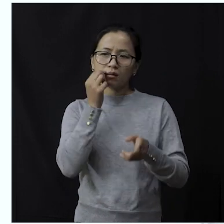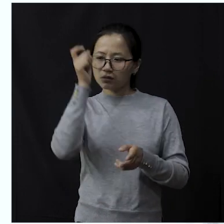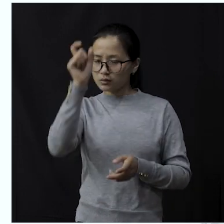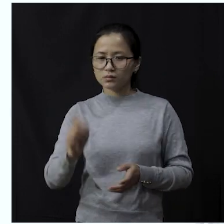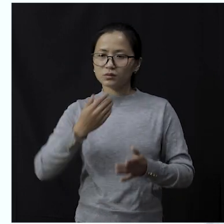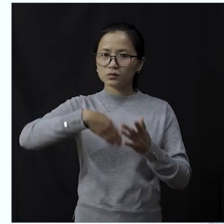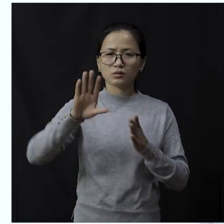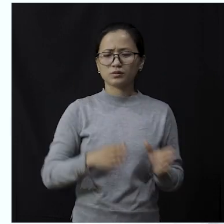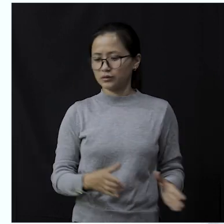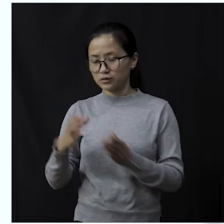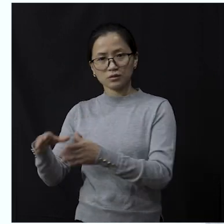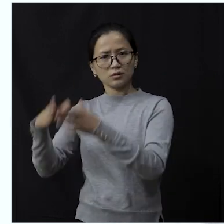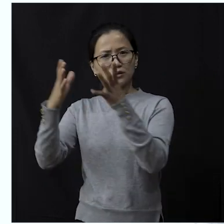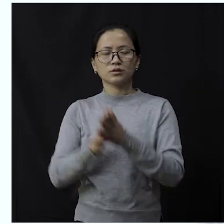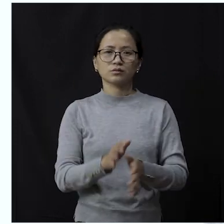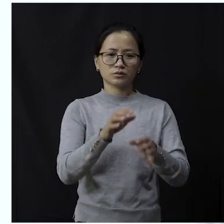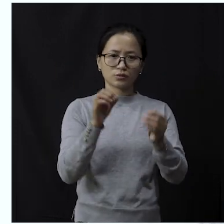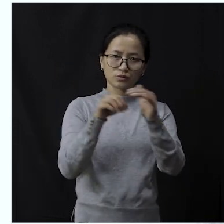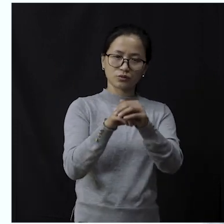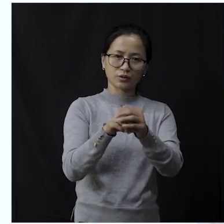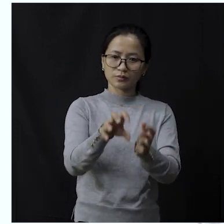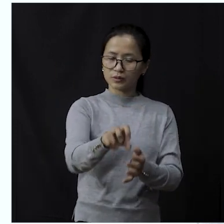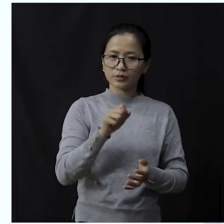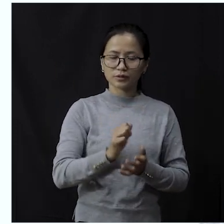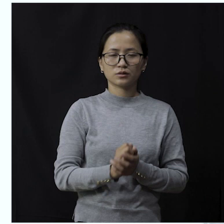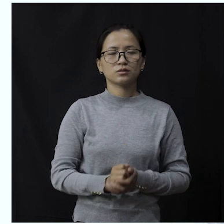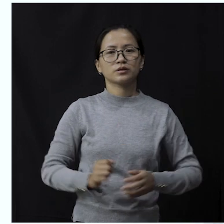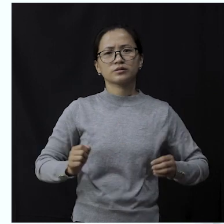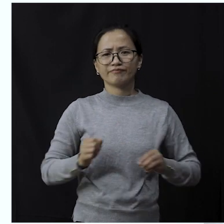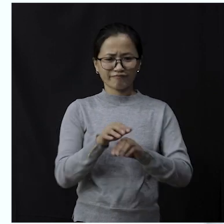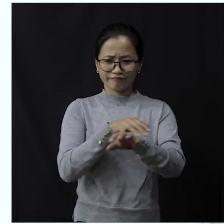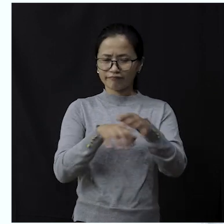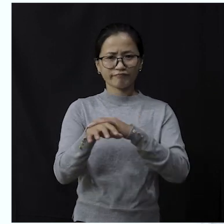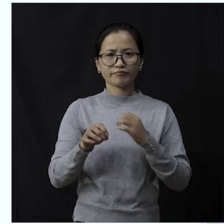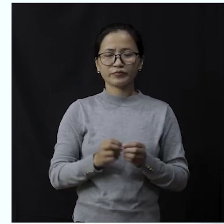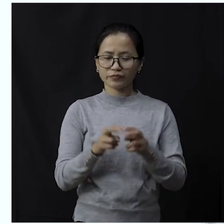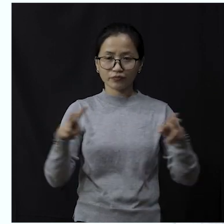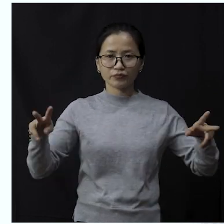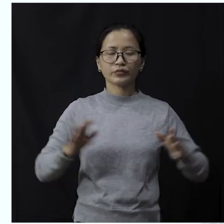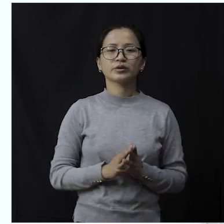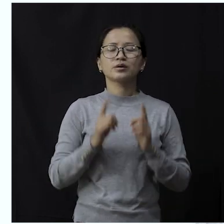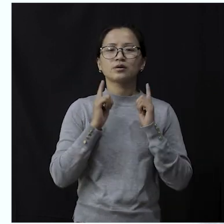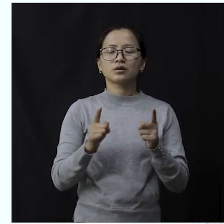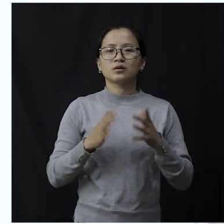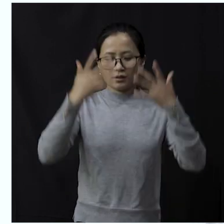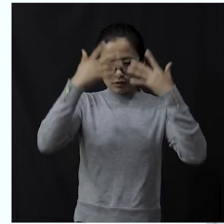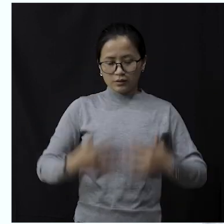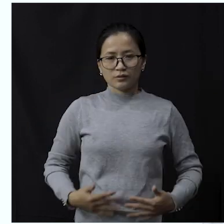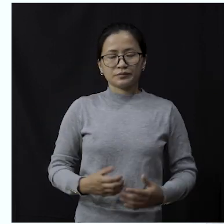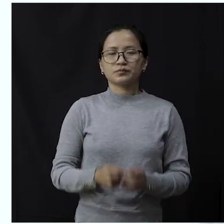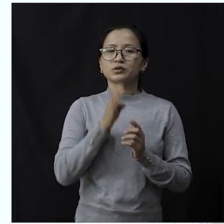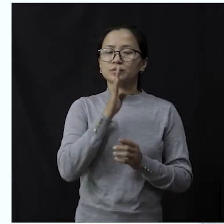to the jungle. They would try to trap animals. They would try to go and trap some birds. But for human beings, we have to